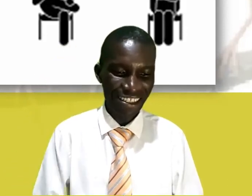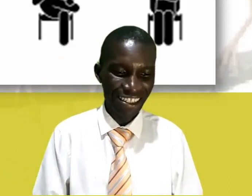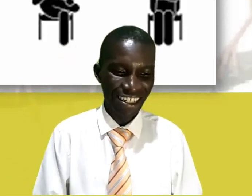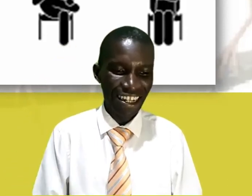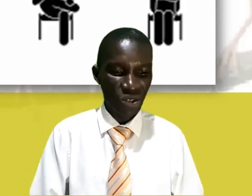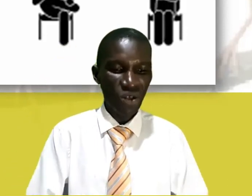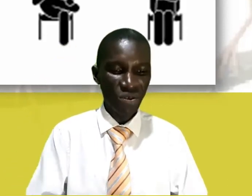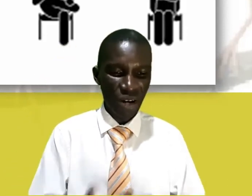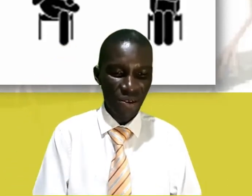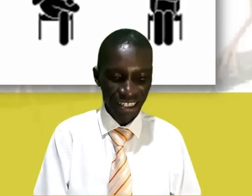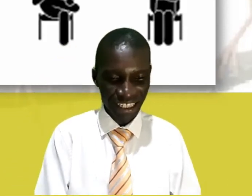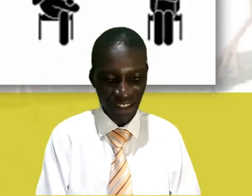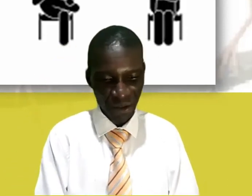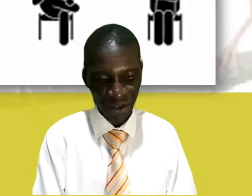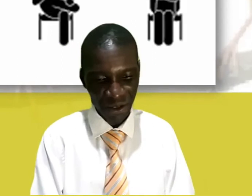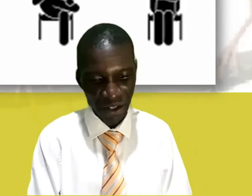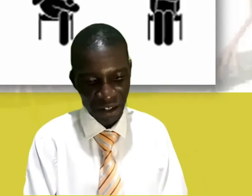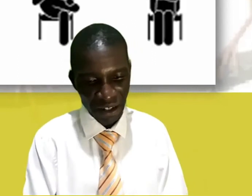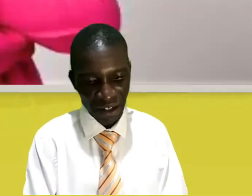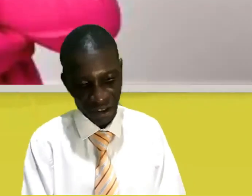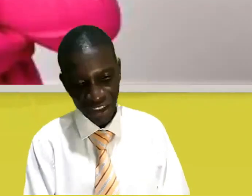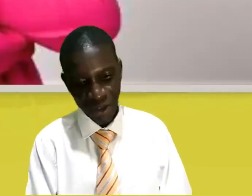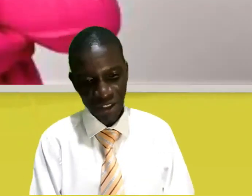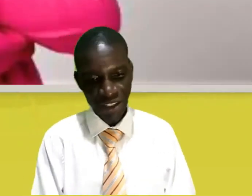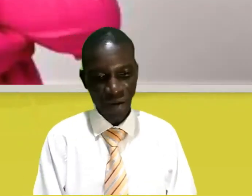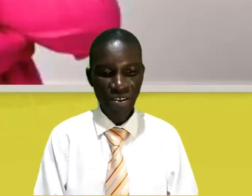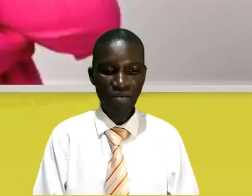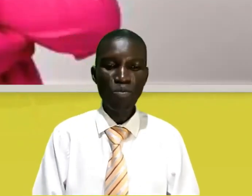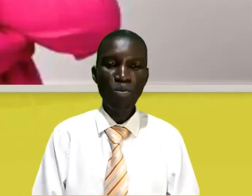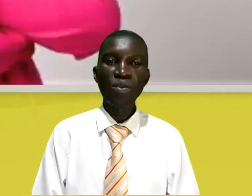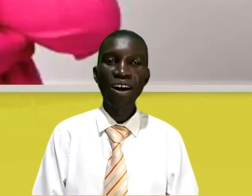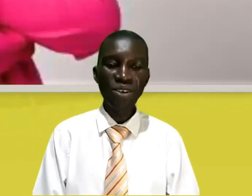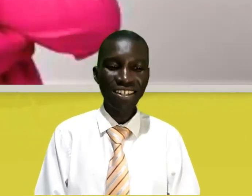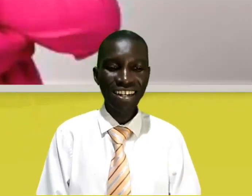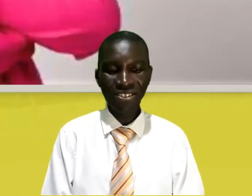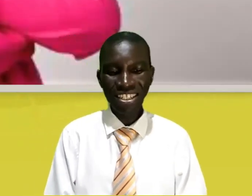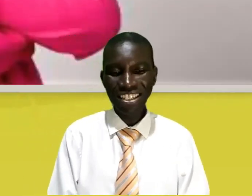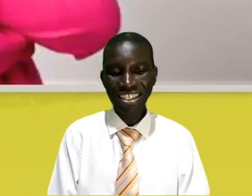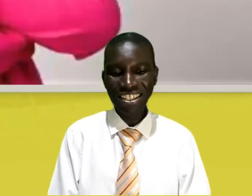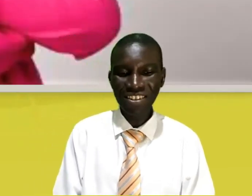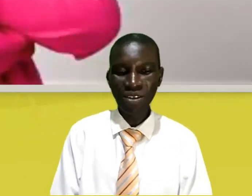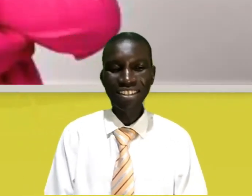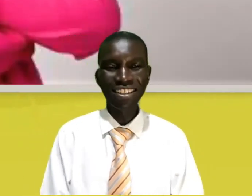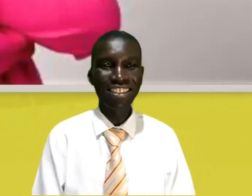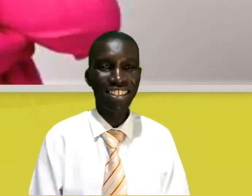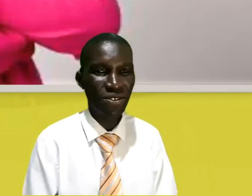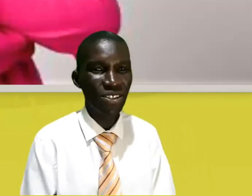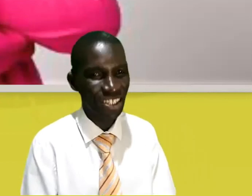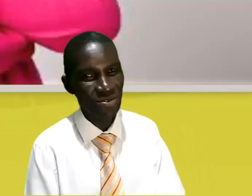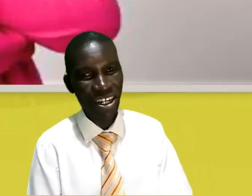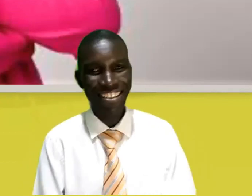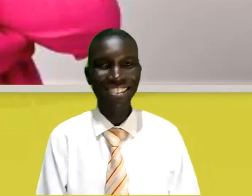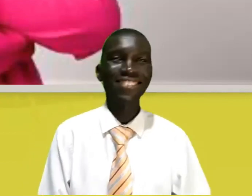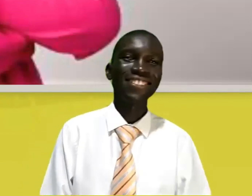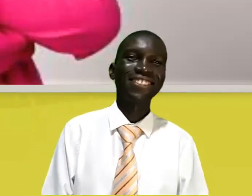Overconfidence, isn't it? So the way you sit also shows something. Now you're trying to teach the little one, then it gives you